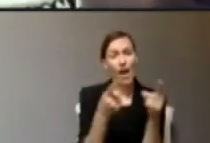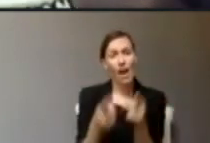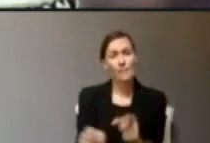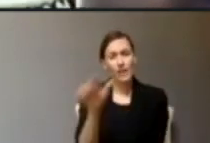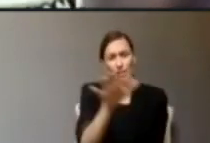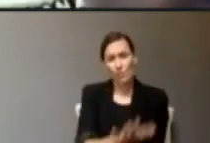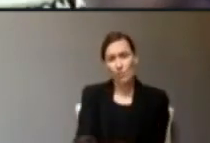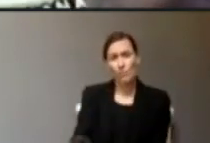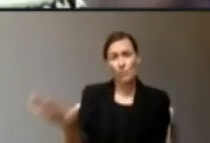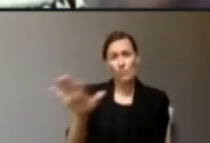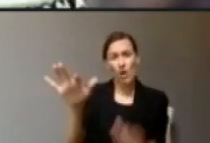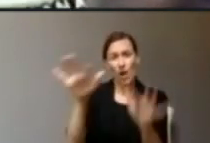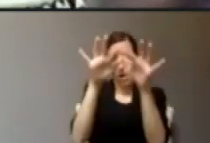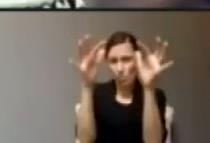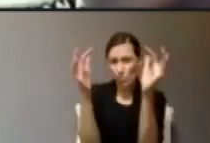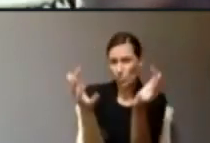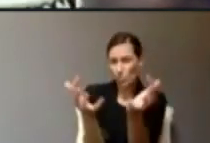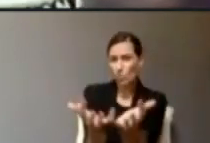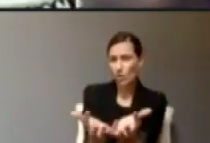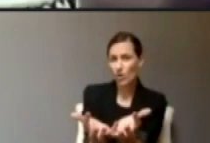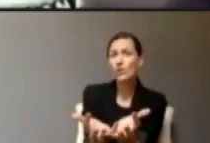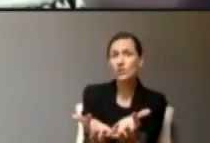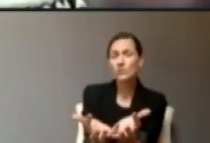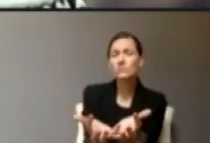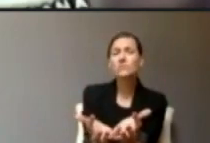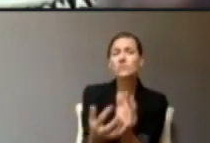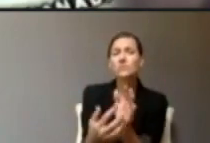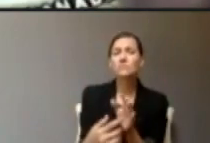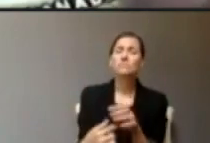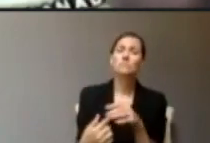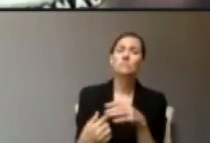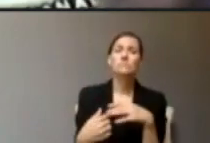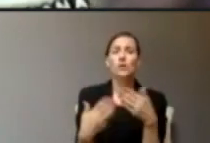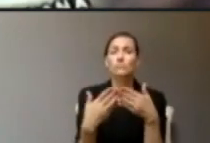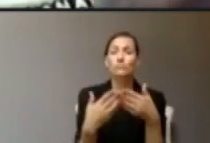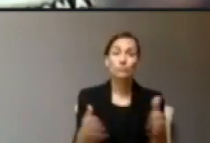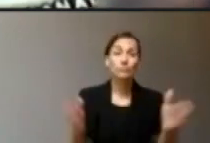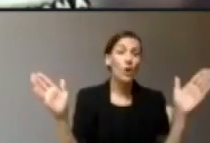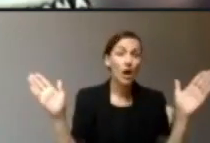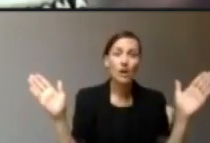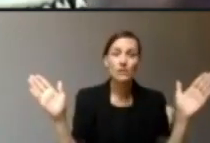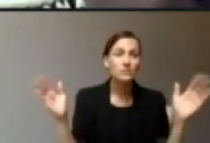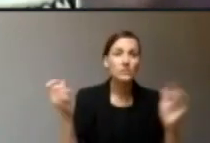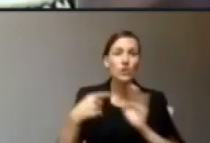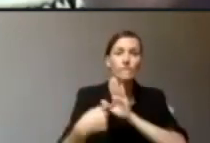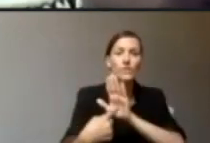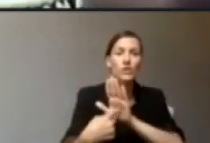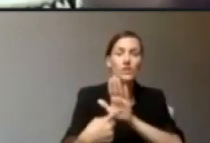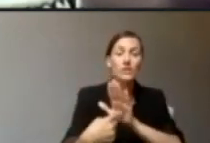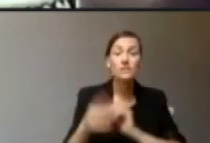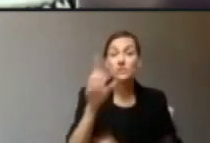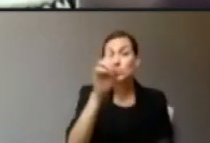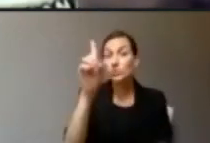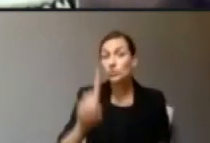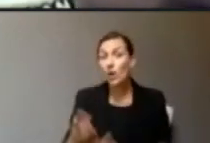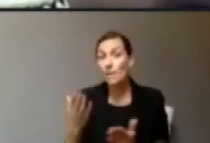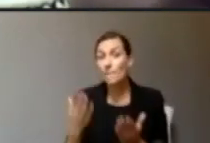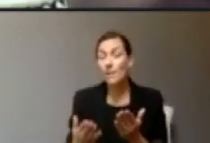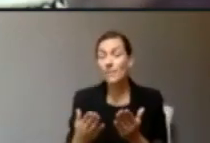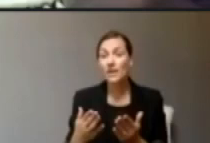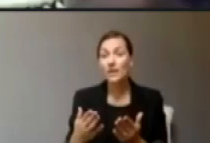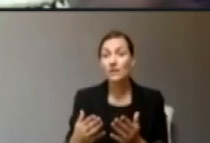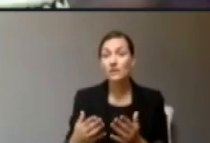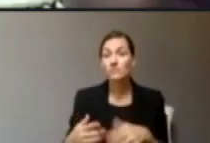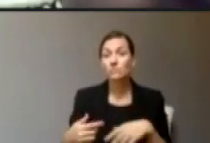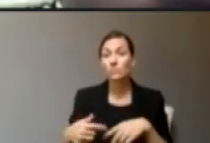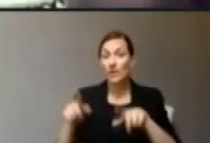are sampling on a very broad basis. So for example, if in Detroit you were to sample at the wastewater treatment plant,